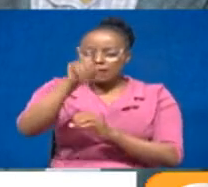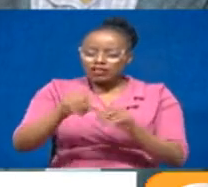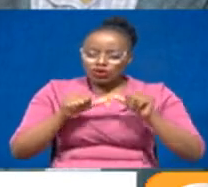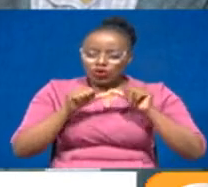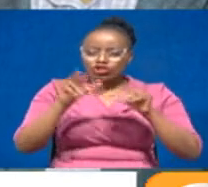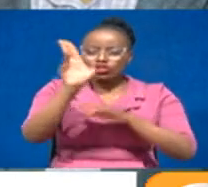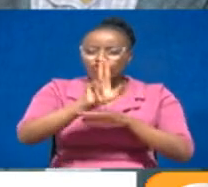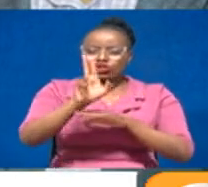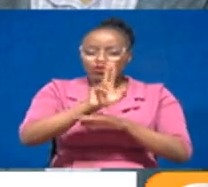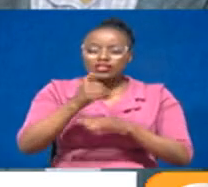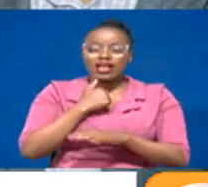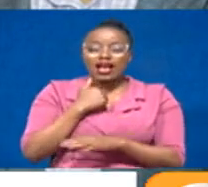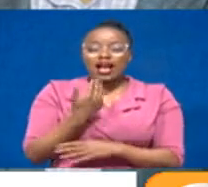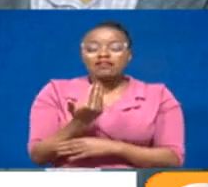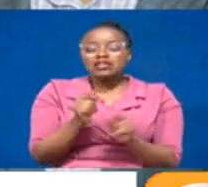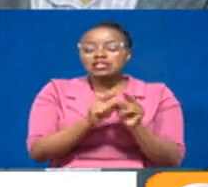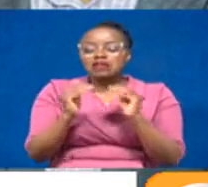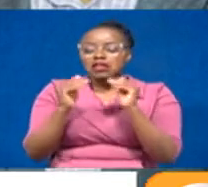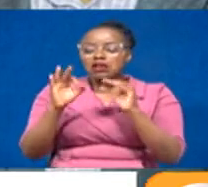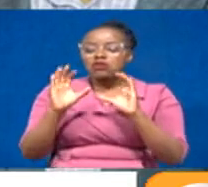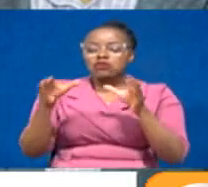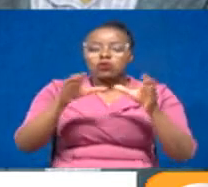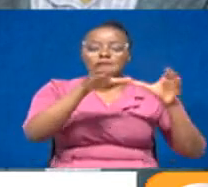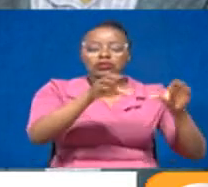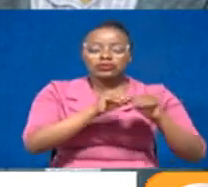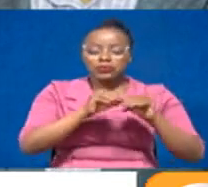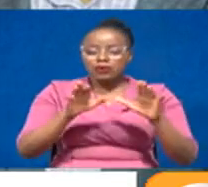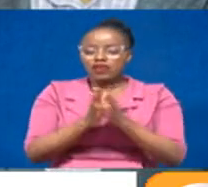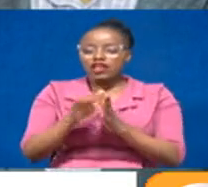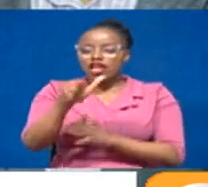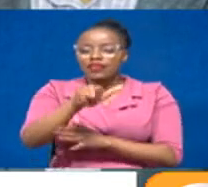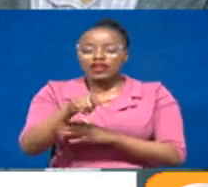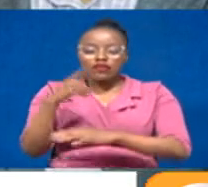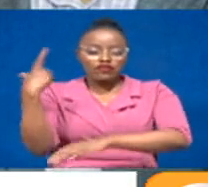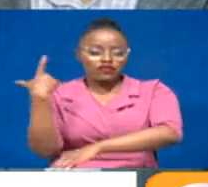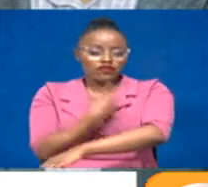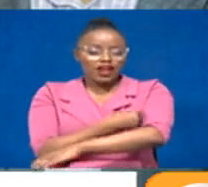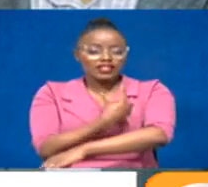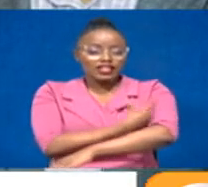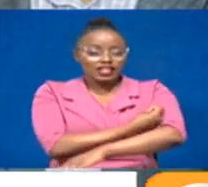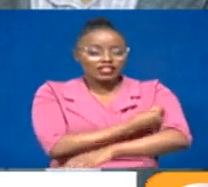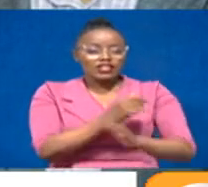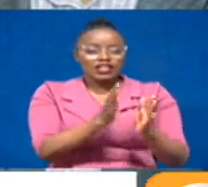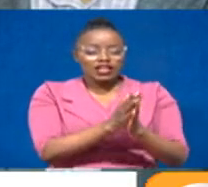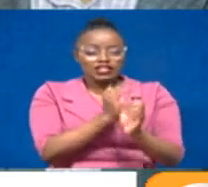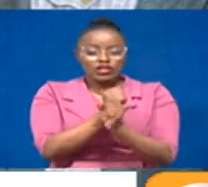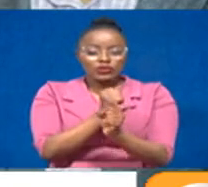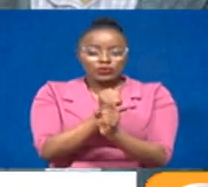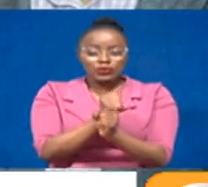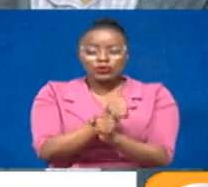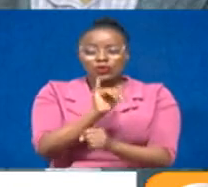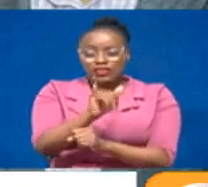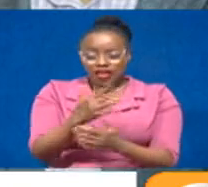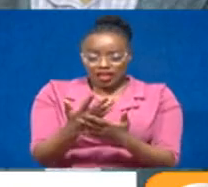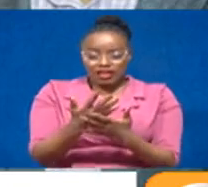retained and used based on data such as levels of community transmission, location, vaccination rates, hospital capacity, and a